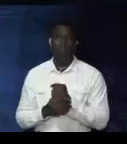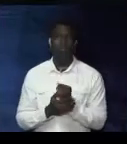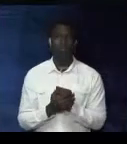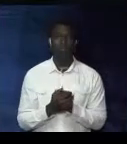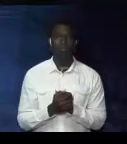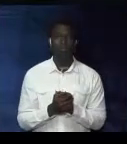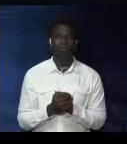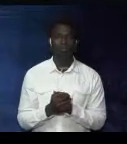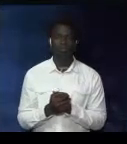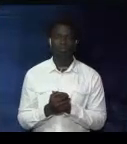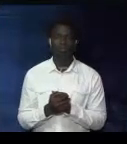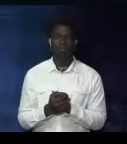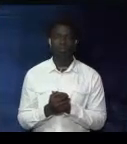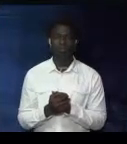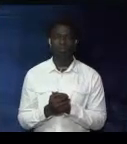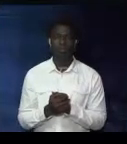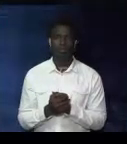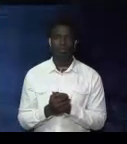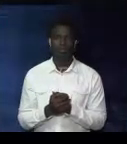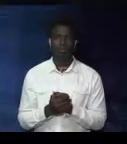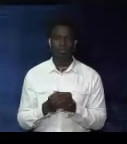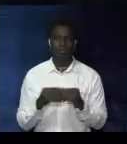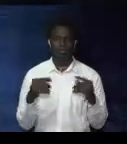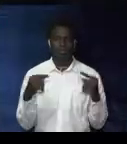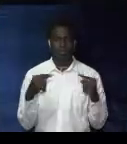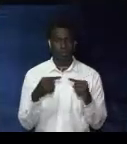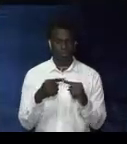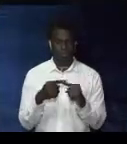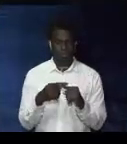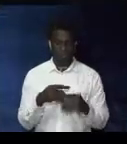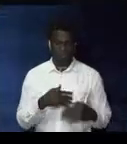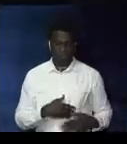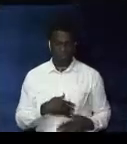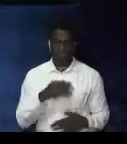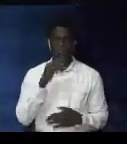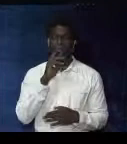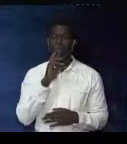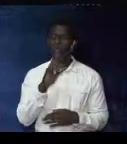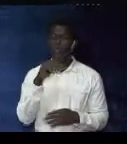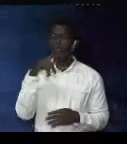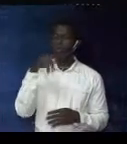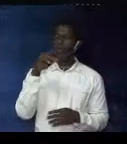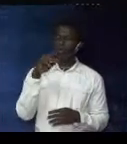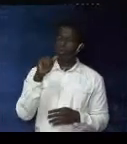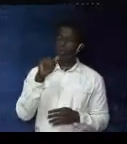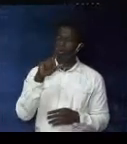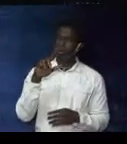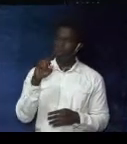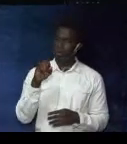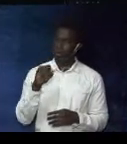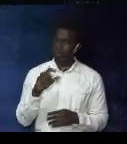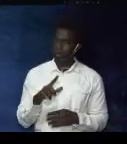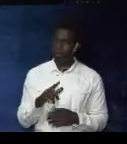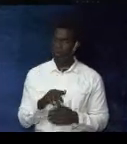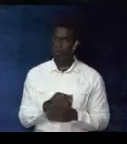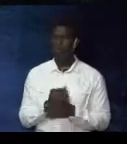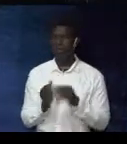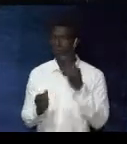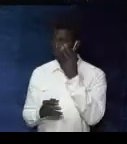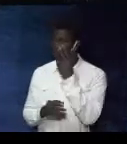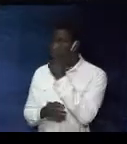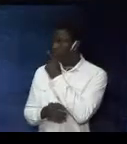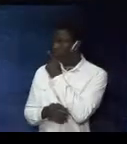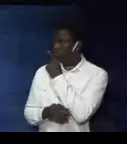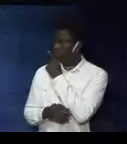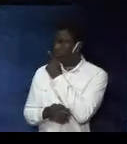side. Let's see. The opposite sides are parallel. So obviously you can say this side is going parallel to